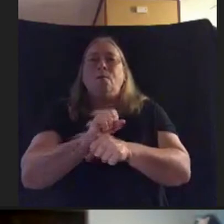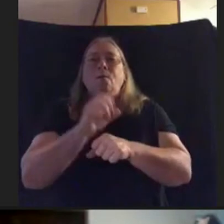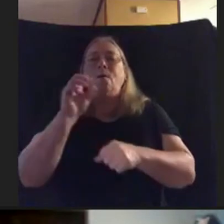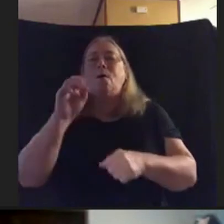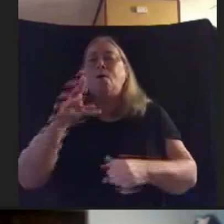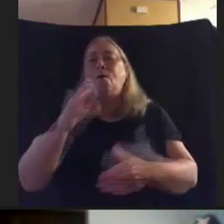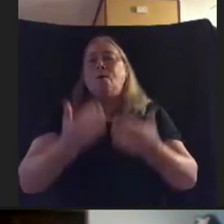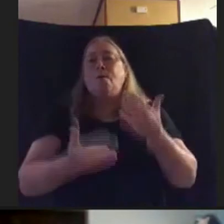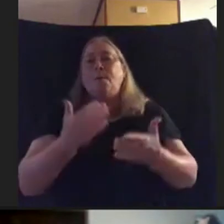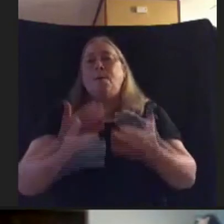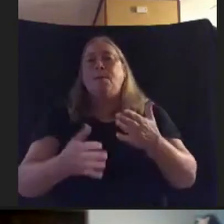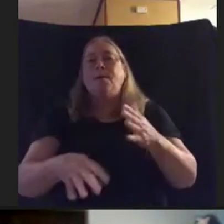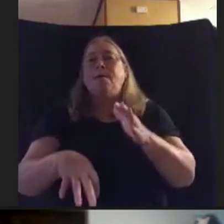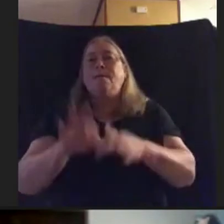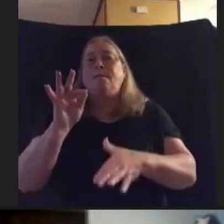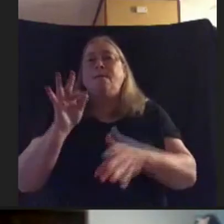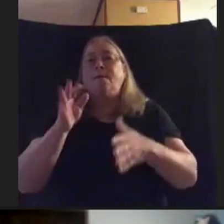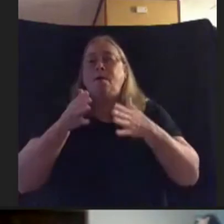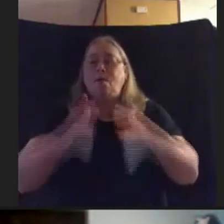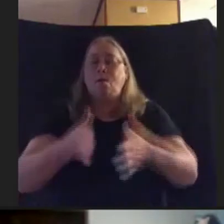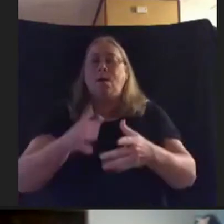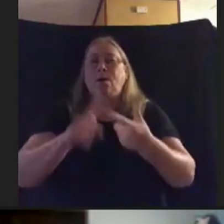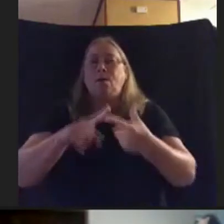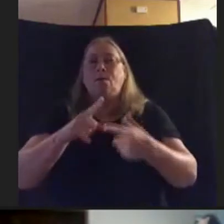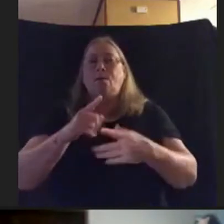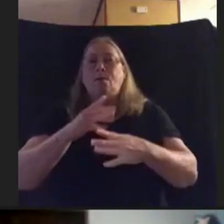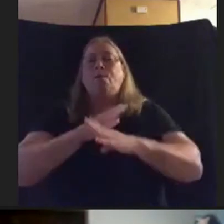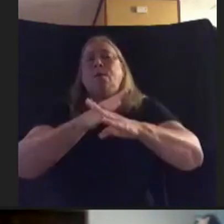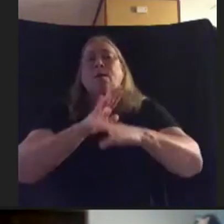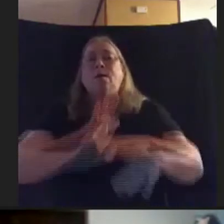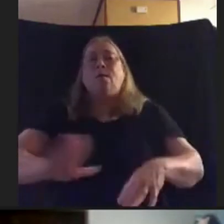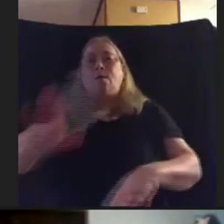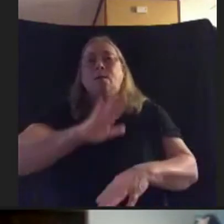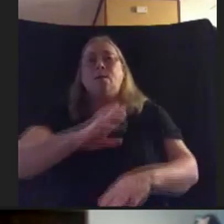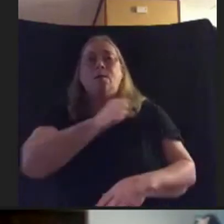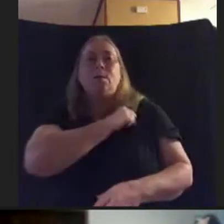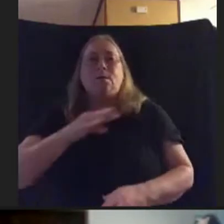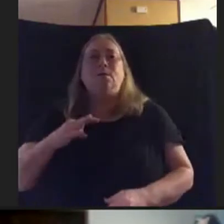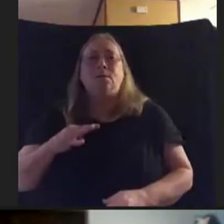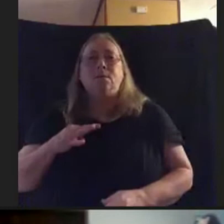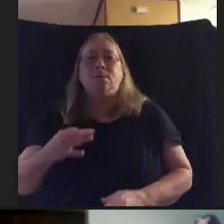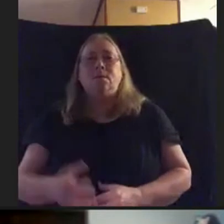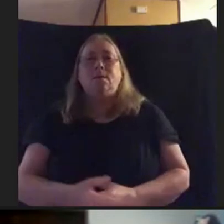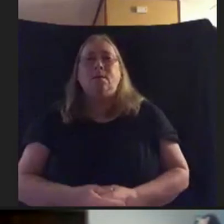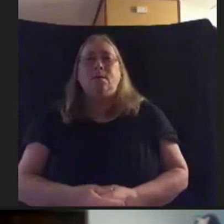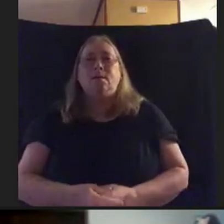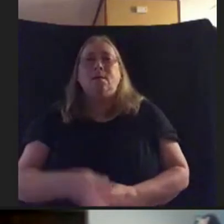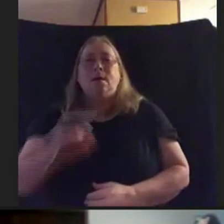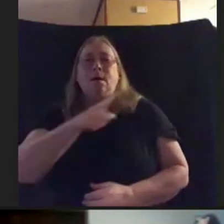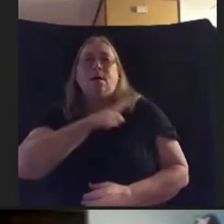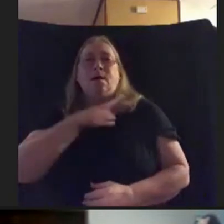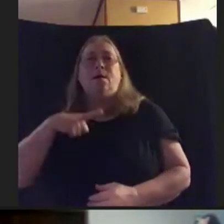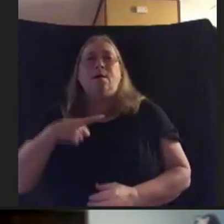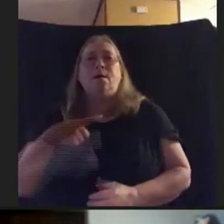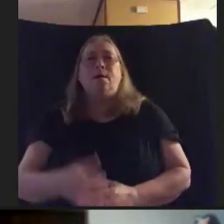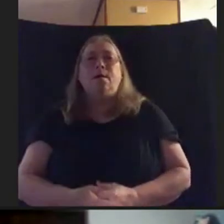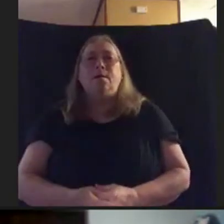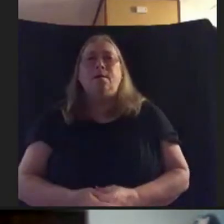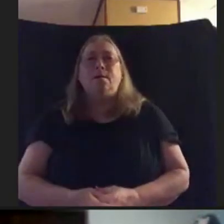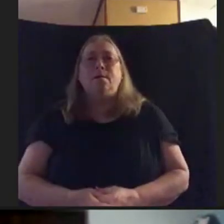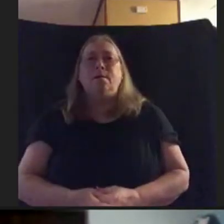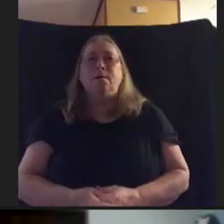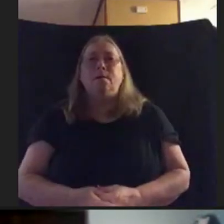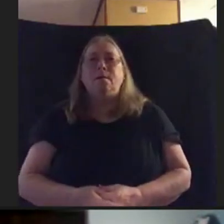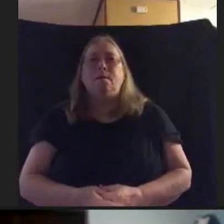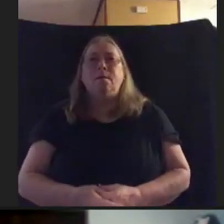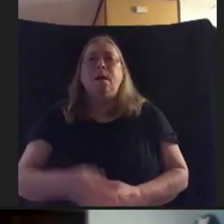optimal means to protect their staffers, but also the legislators. There are safer ways to do